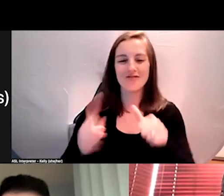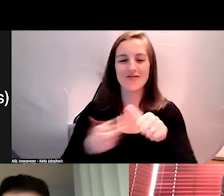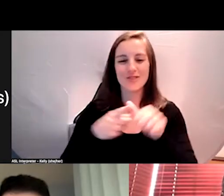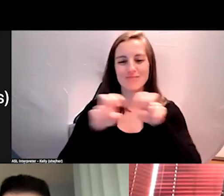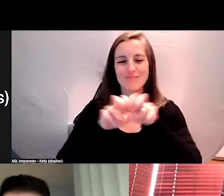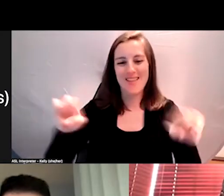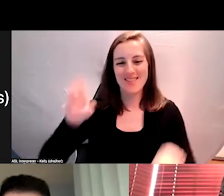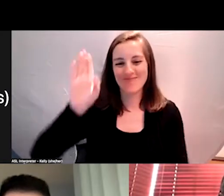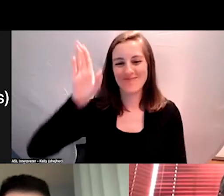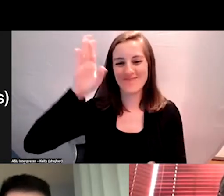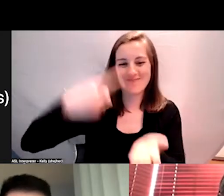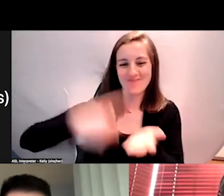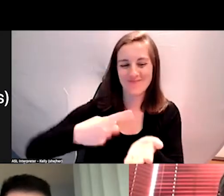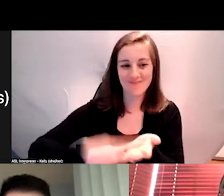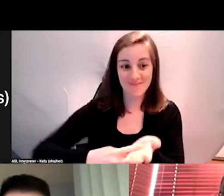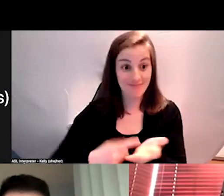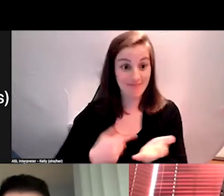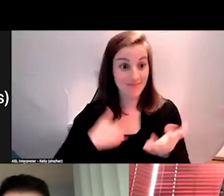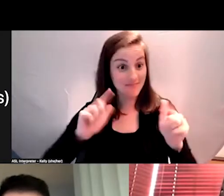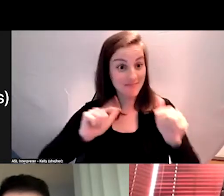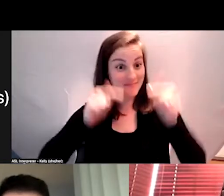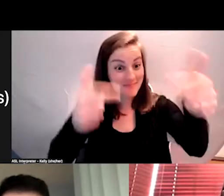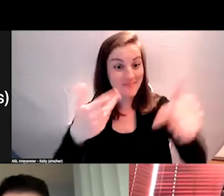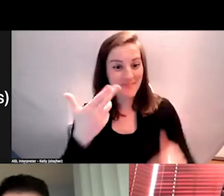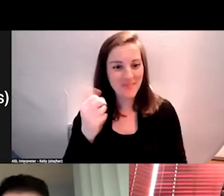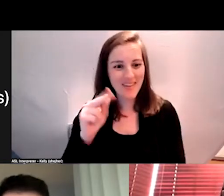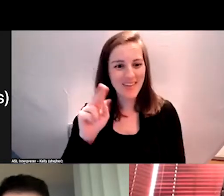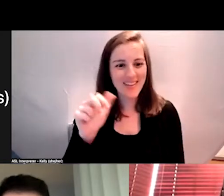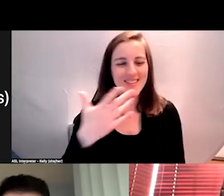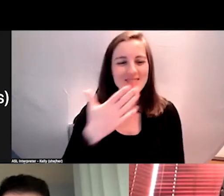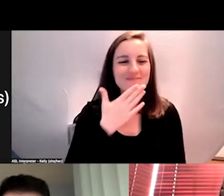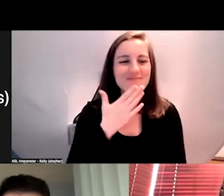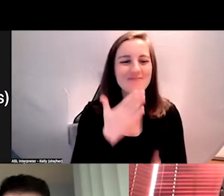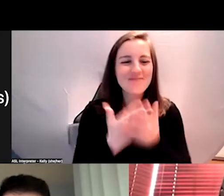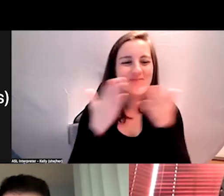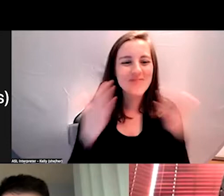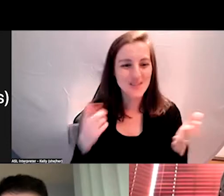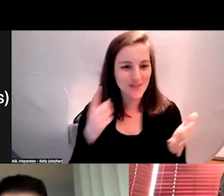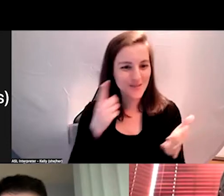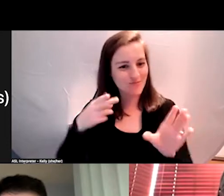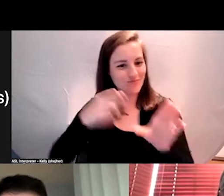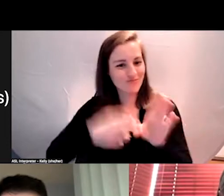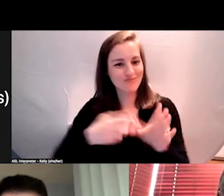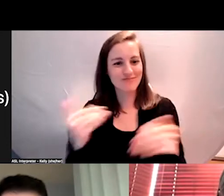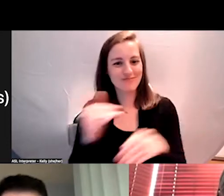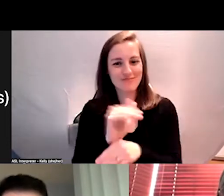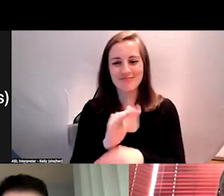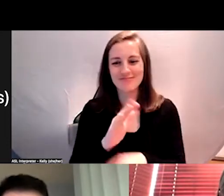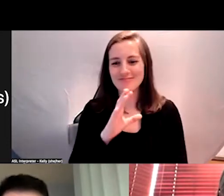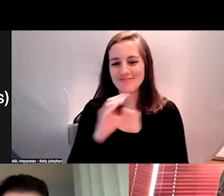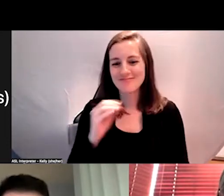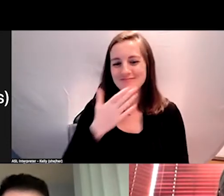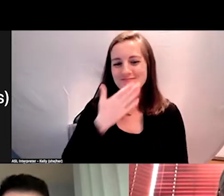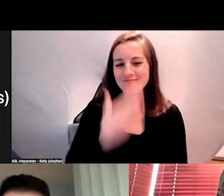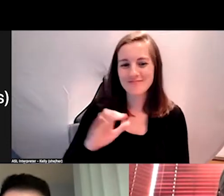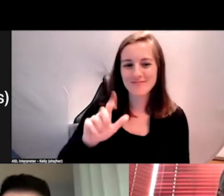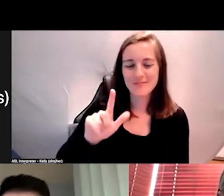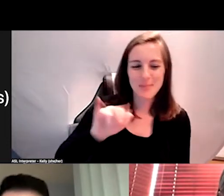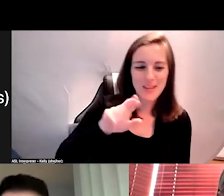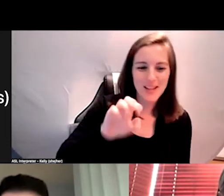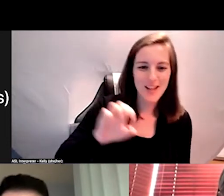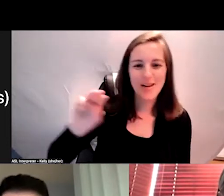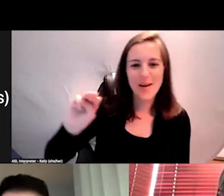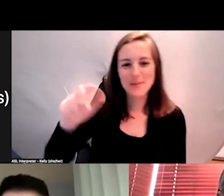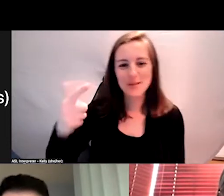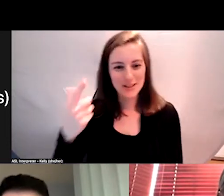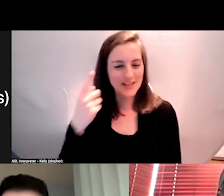And I will let Hannah take it away. Thank you so much for being here. And so far, thank you, Claire and MG, as well, for the great information